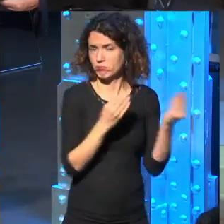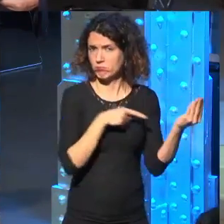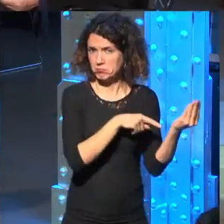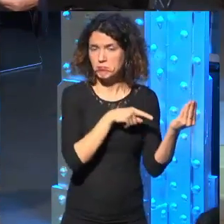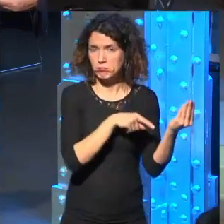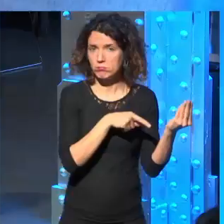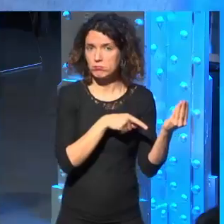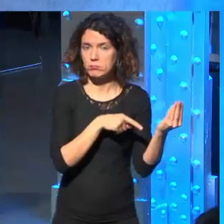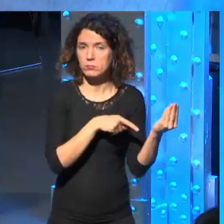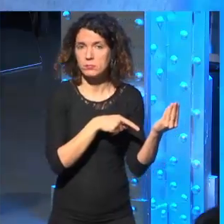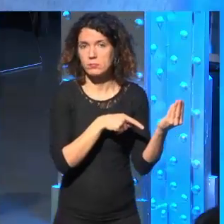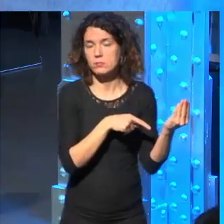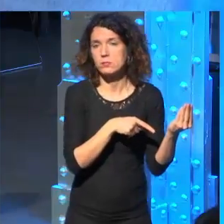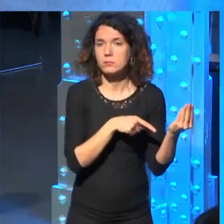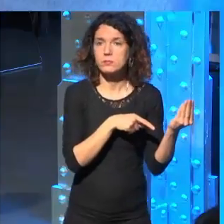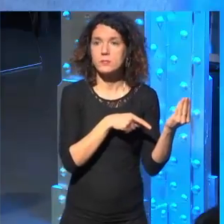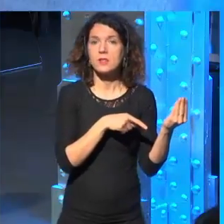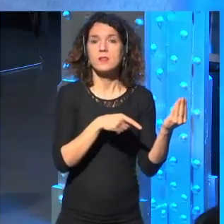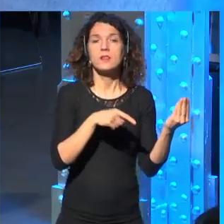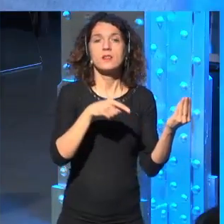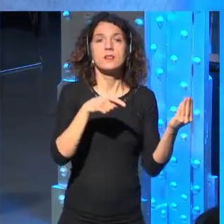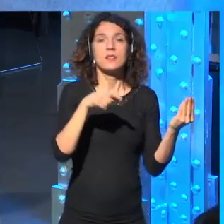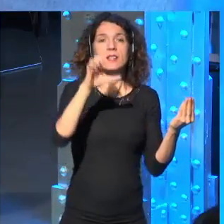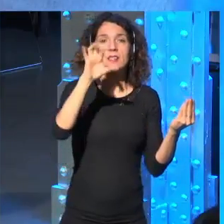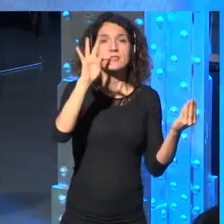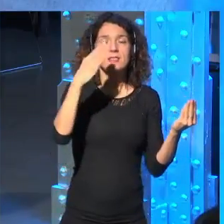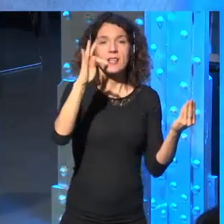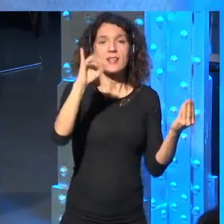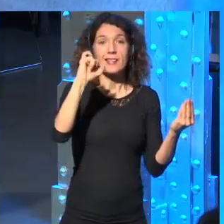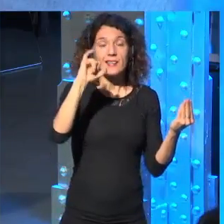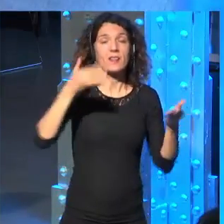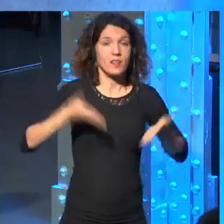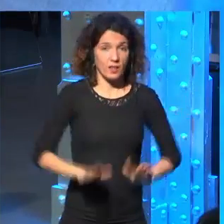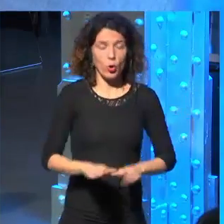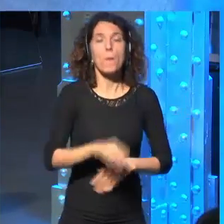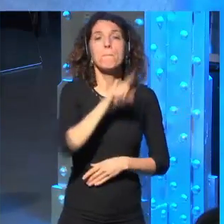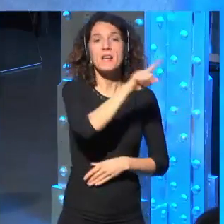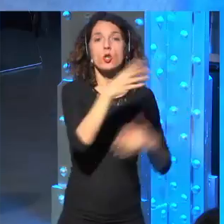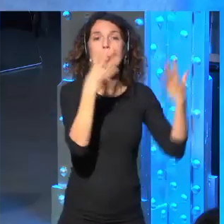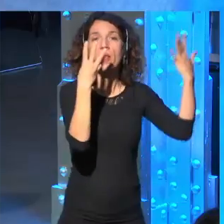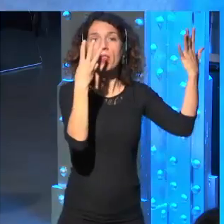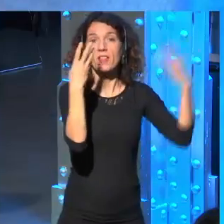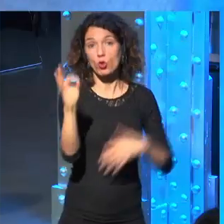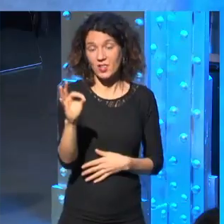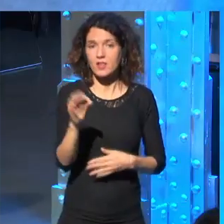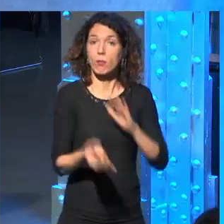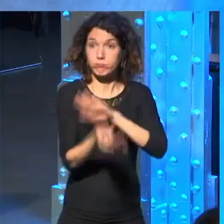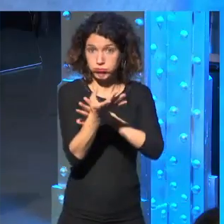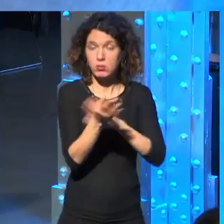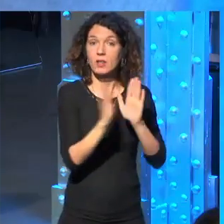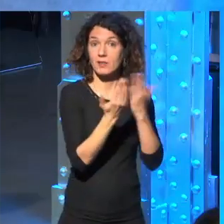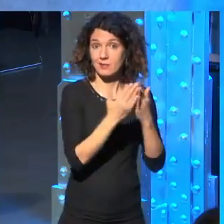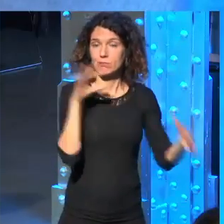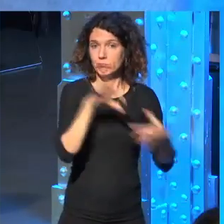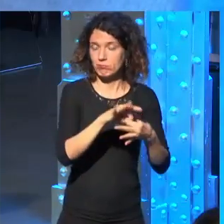in 1930s. Just the other day I thought about it. And it's partly about development of Turkish